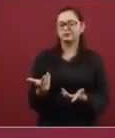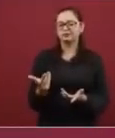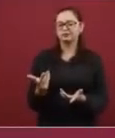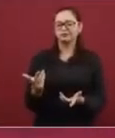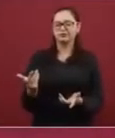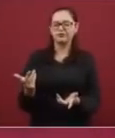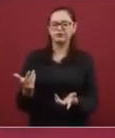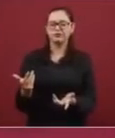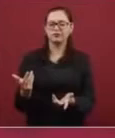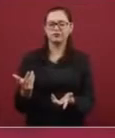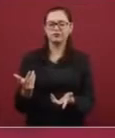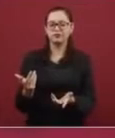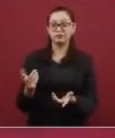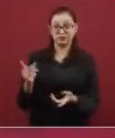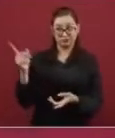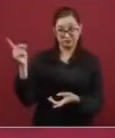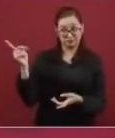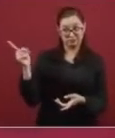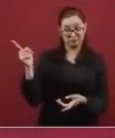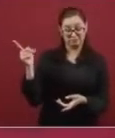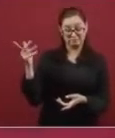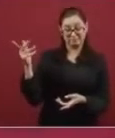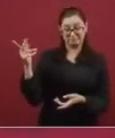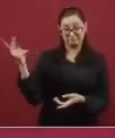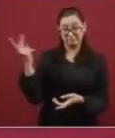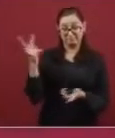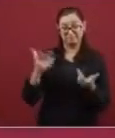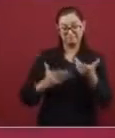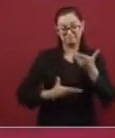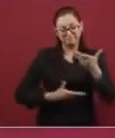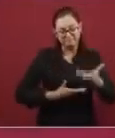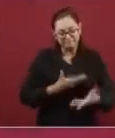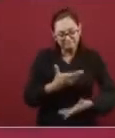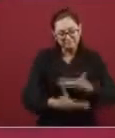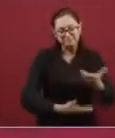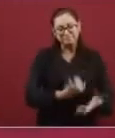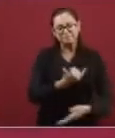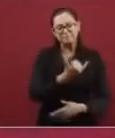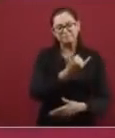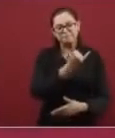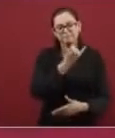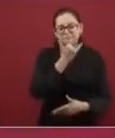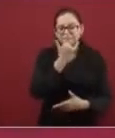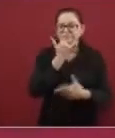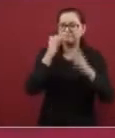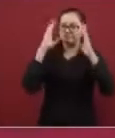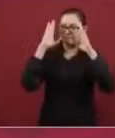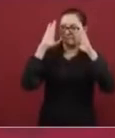It is necessary to ask for forgiveness and to start a new